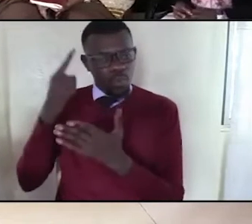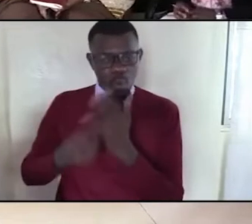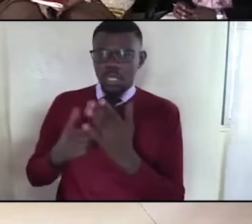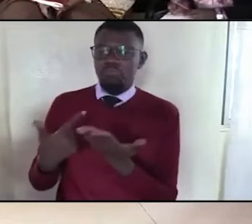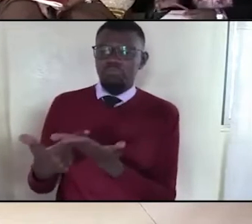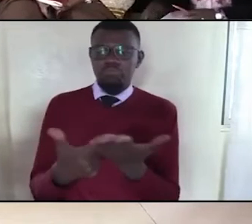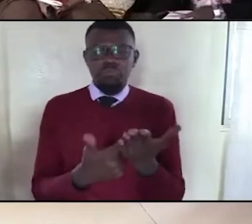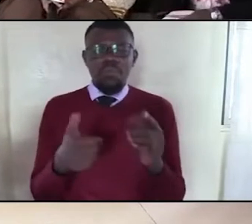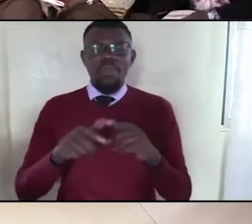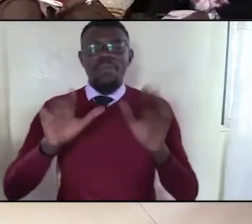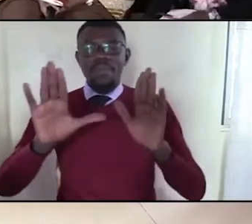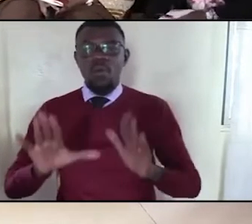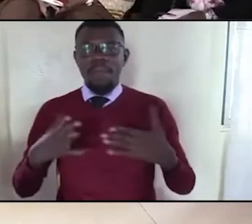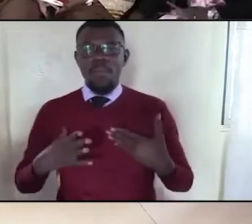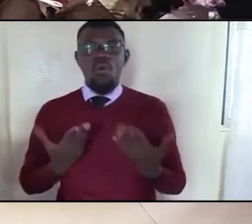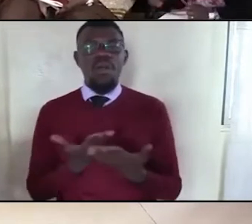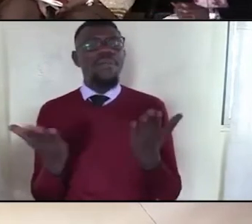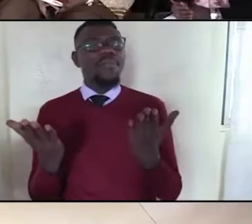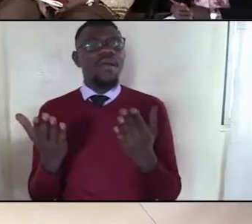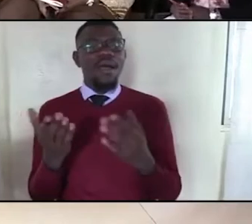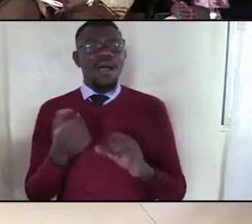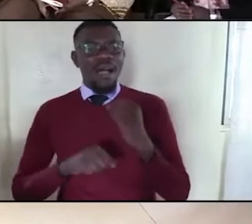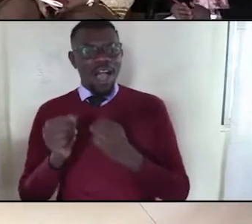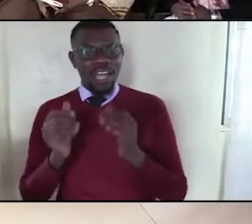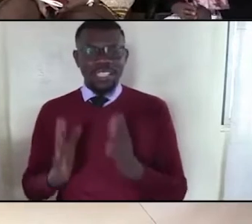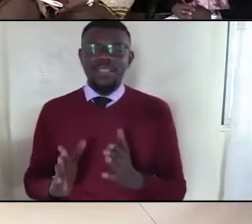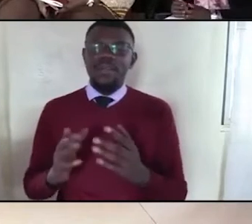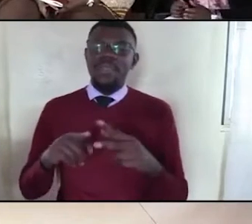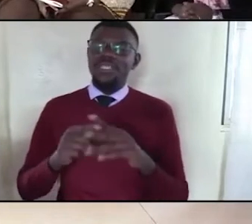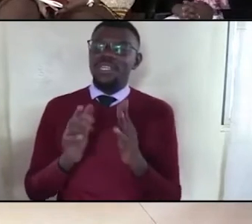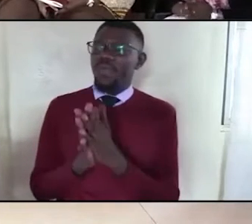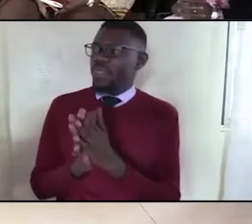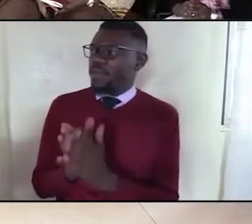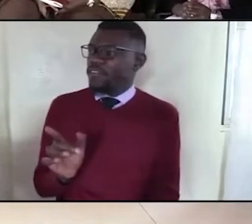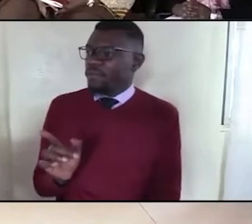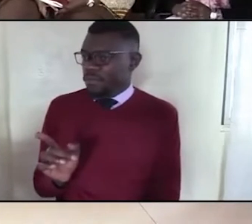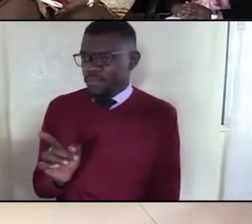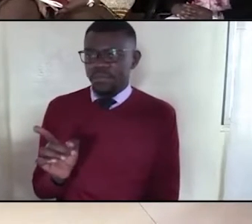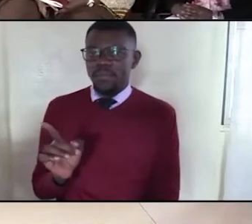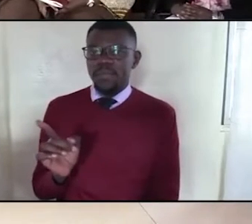actors in this matter. So I'll just start with